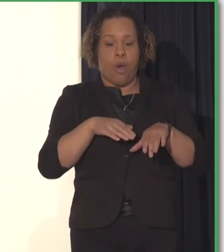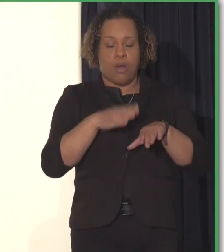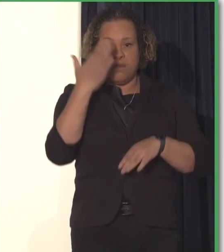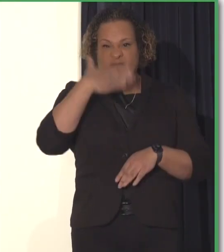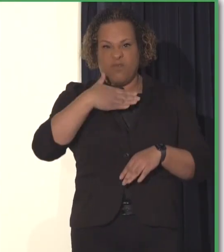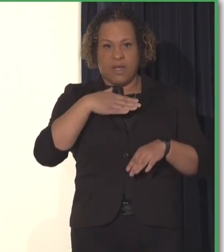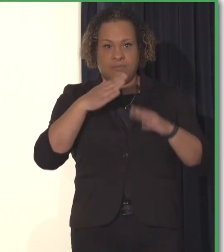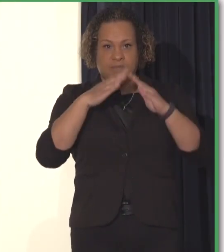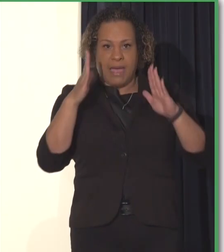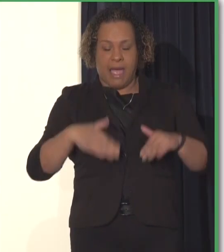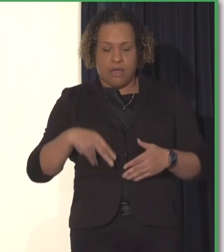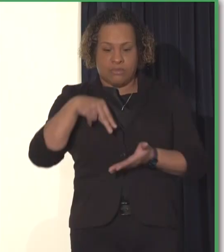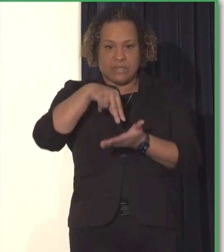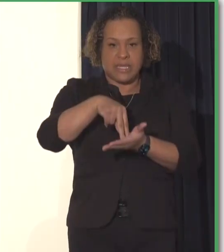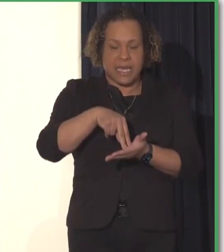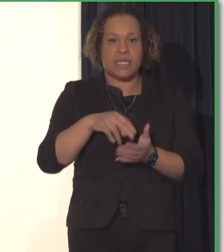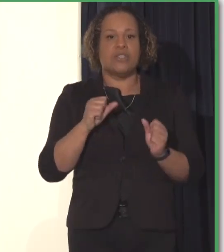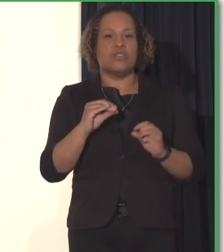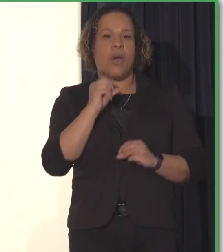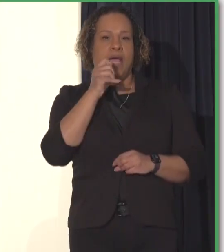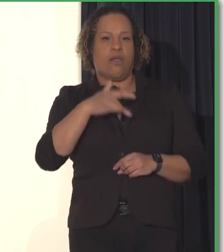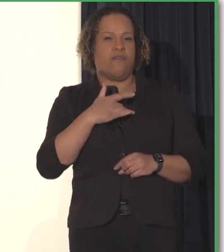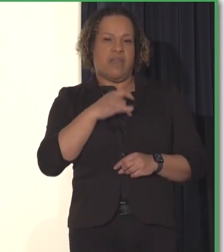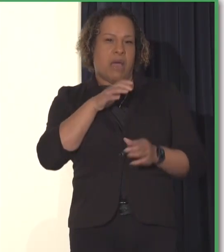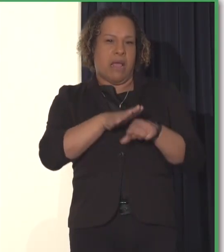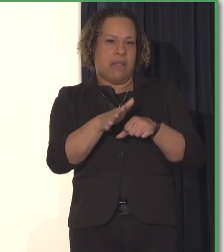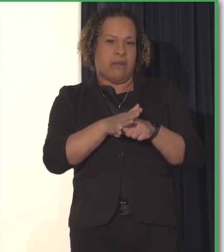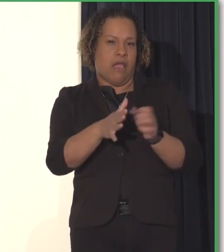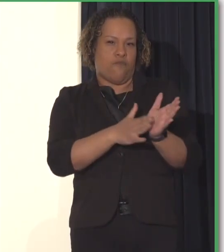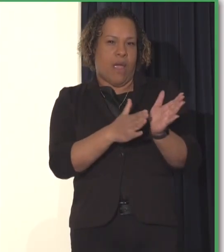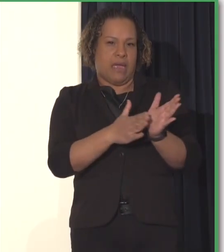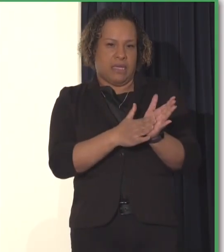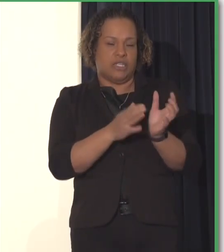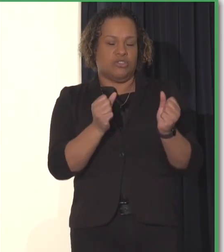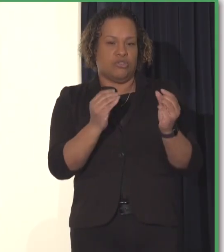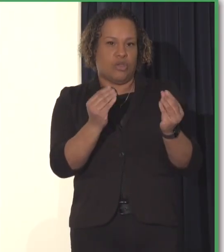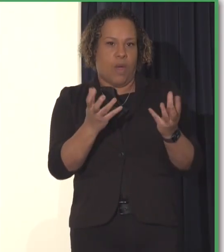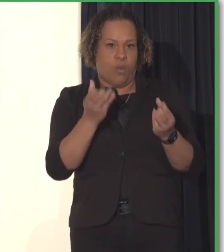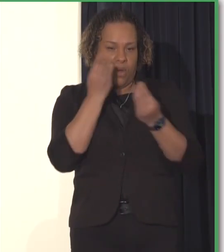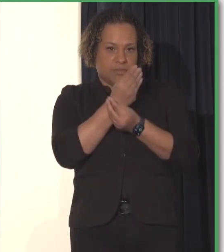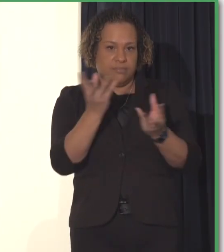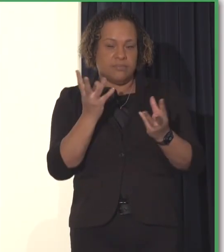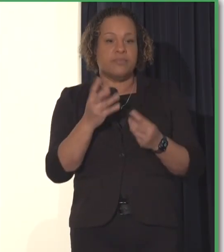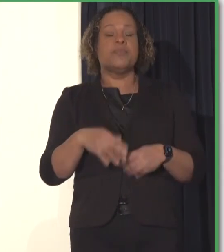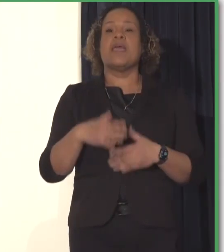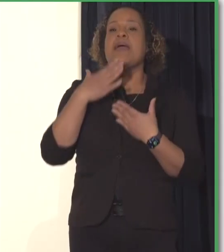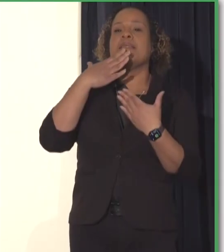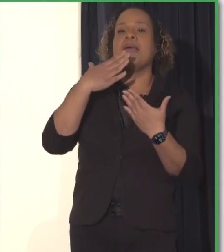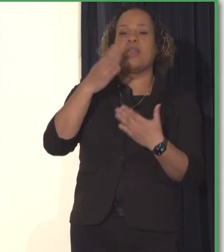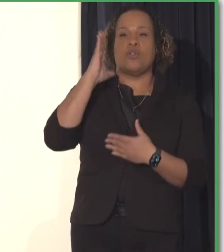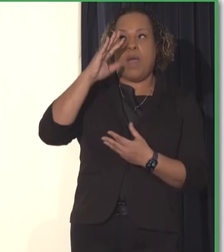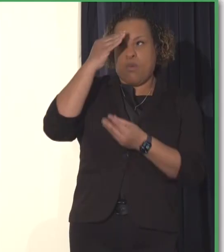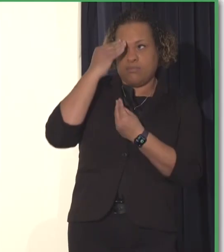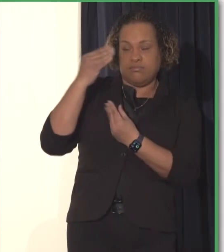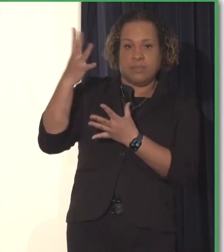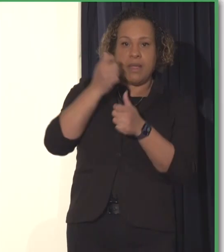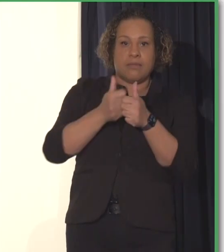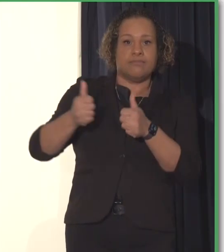that. Well, thank you very kindly. Can pass that on to Commander McCord. Next